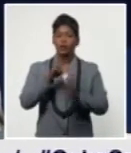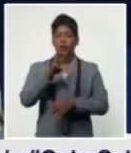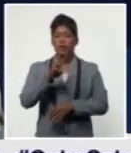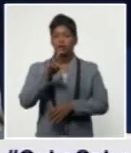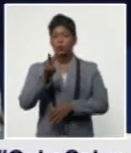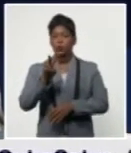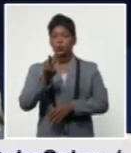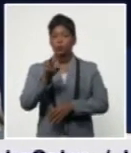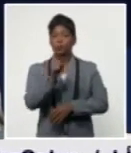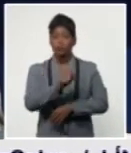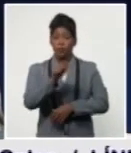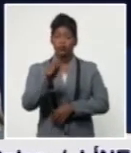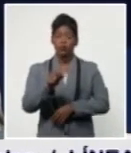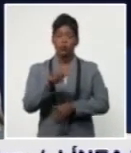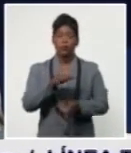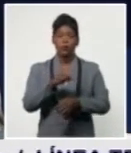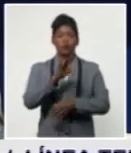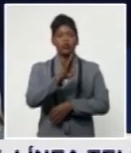2,032 people,